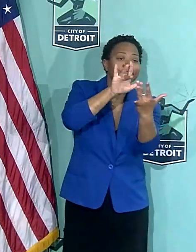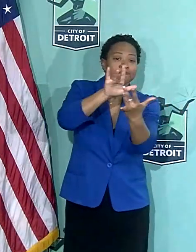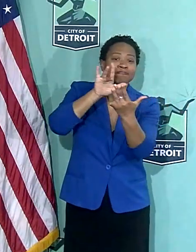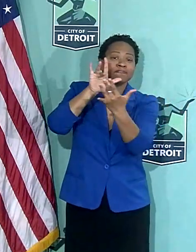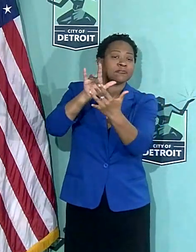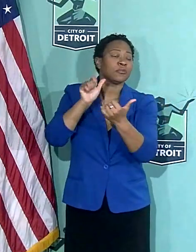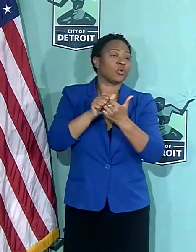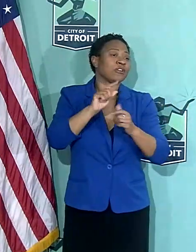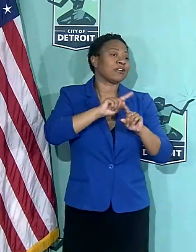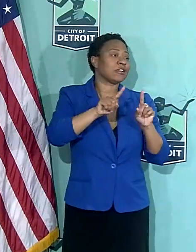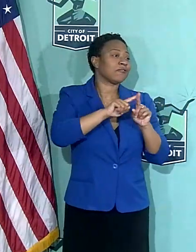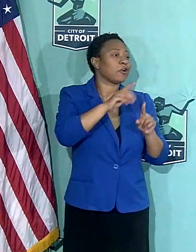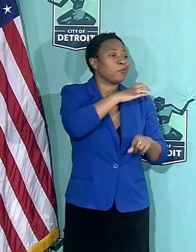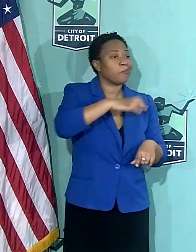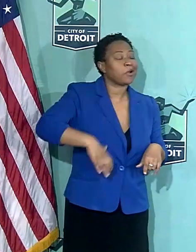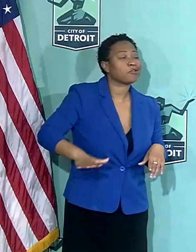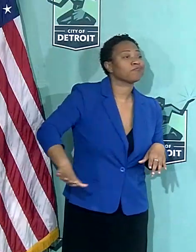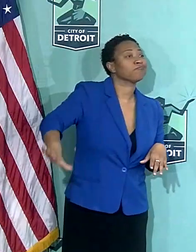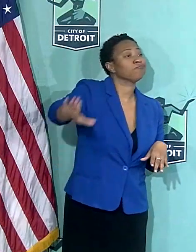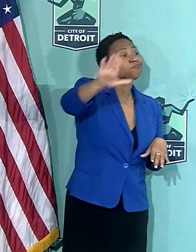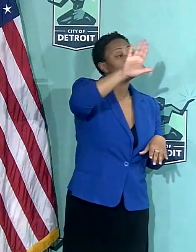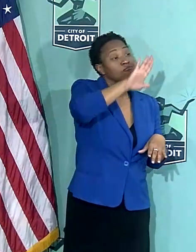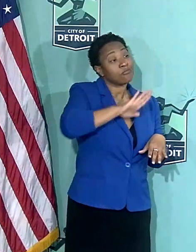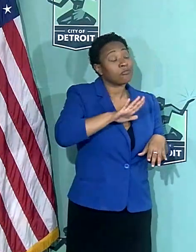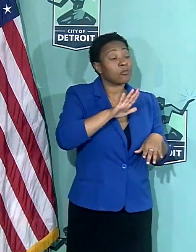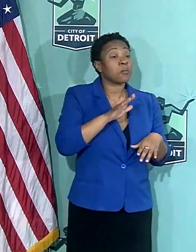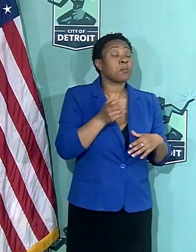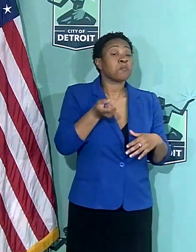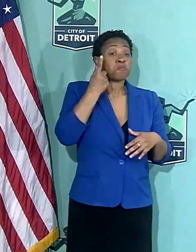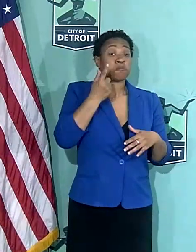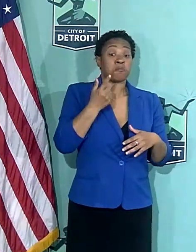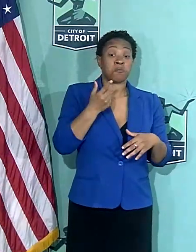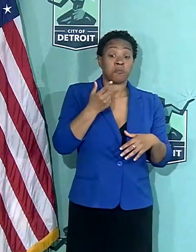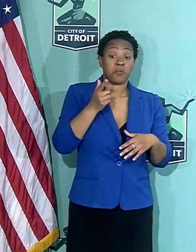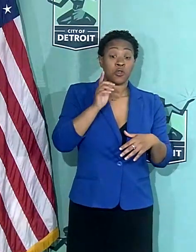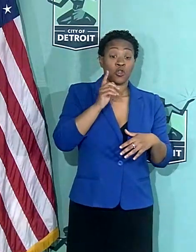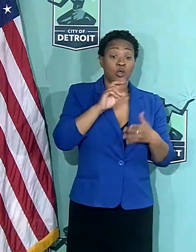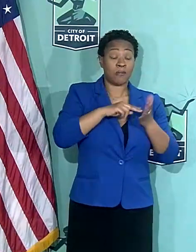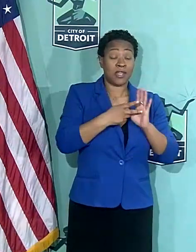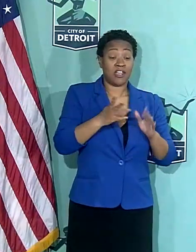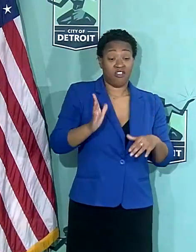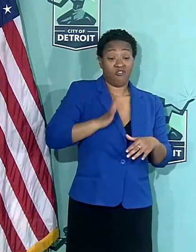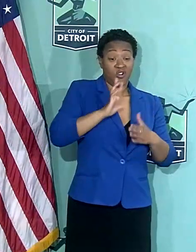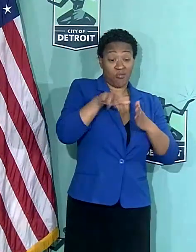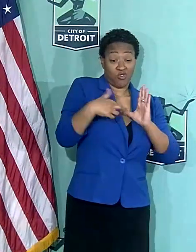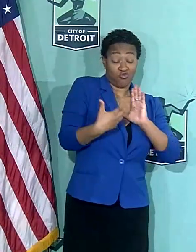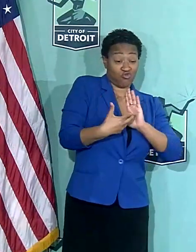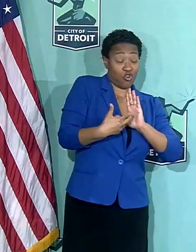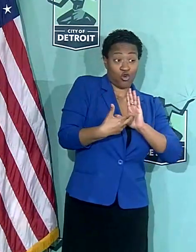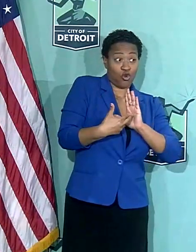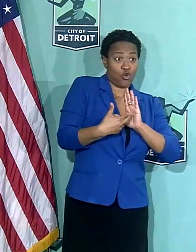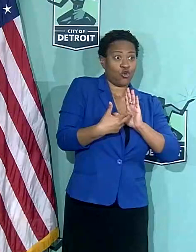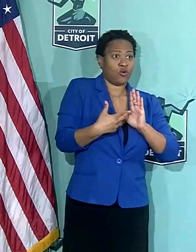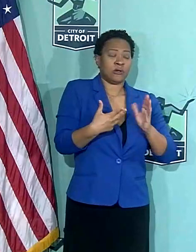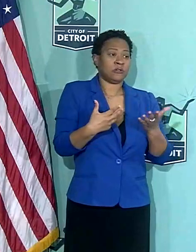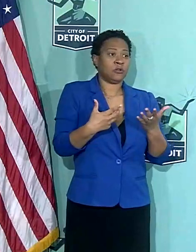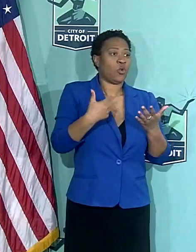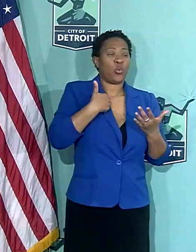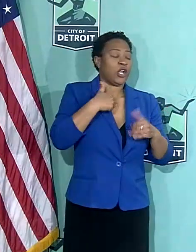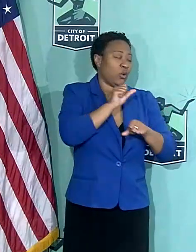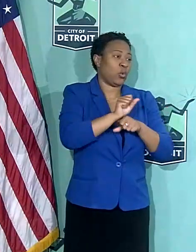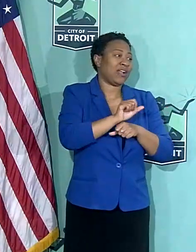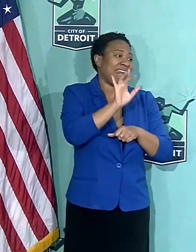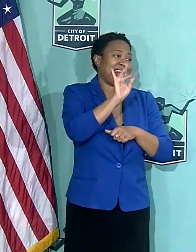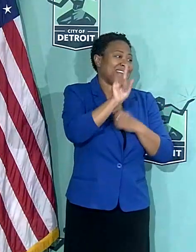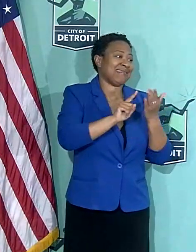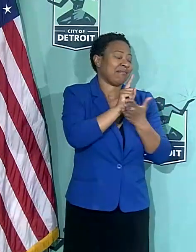what we have done. But as far as a formal role, we're basically working 18 hours a day to protect Detroiters. So we're happy to help give